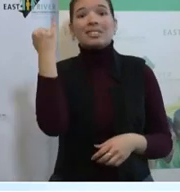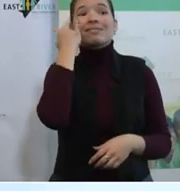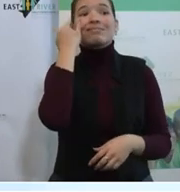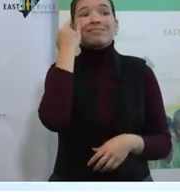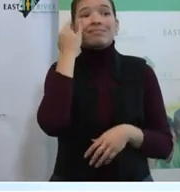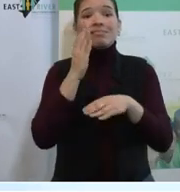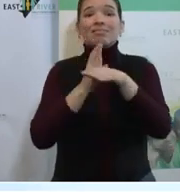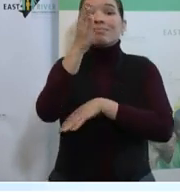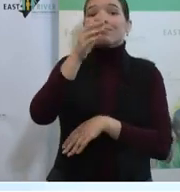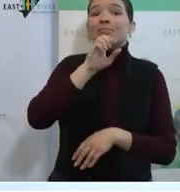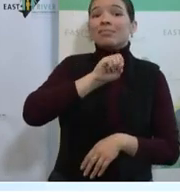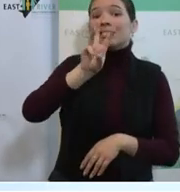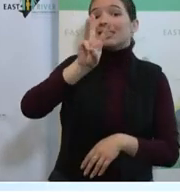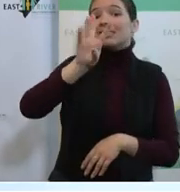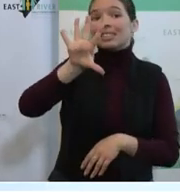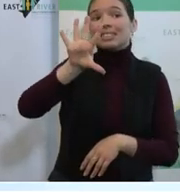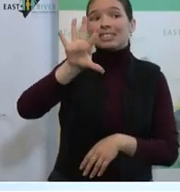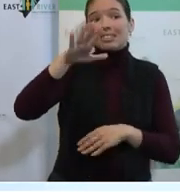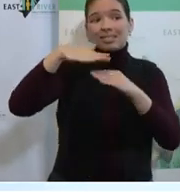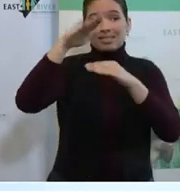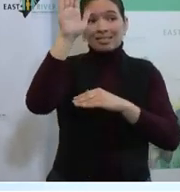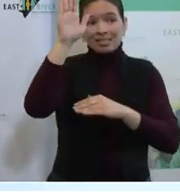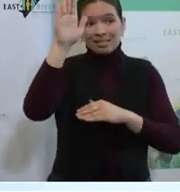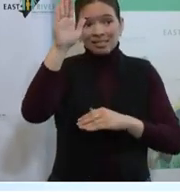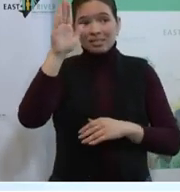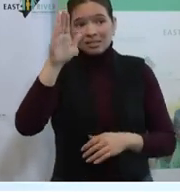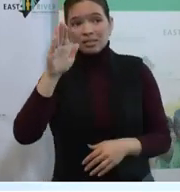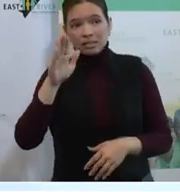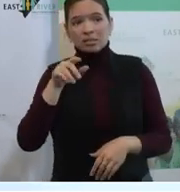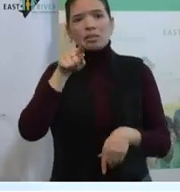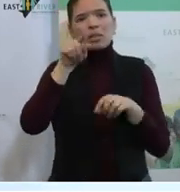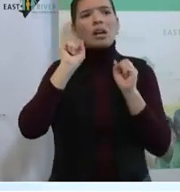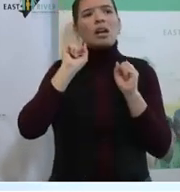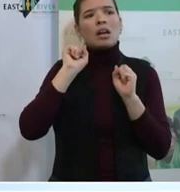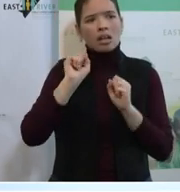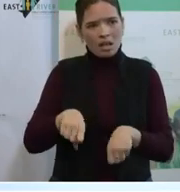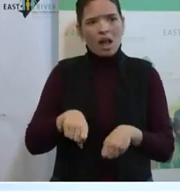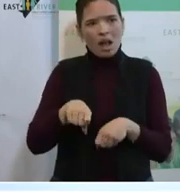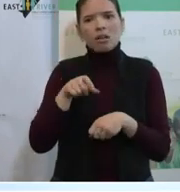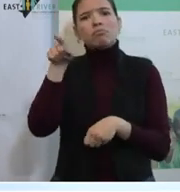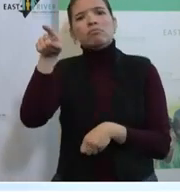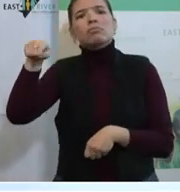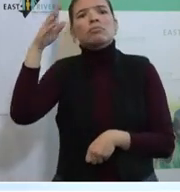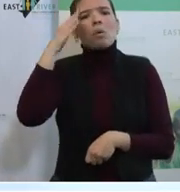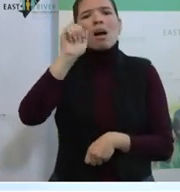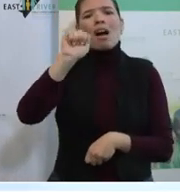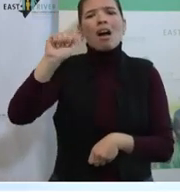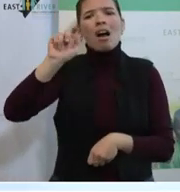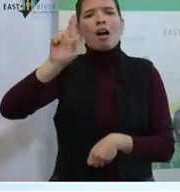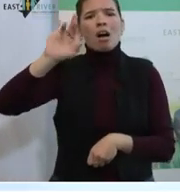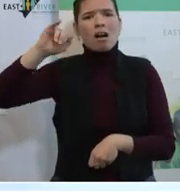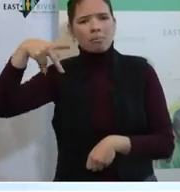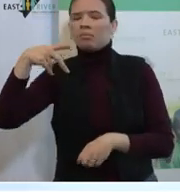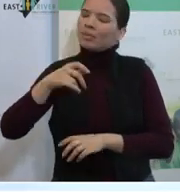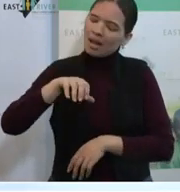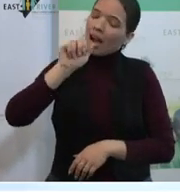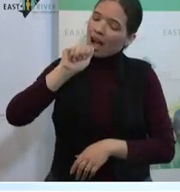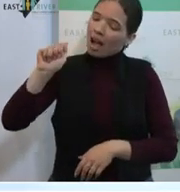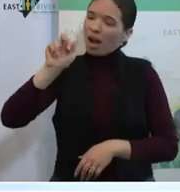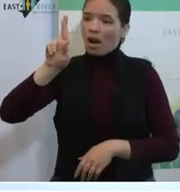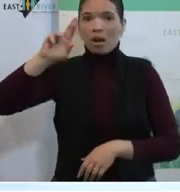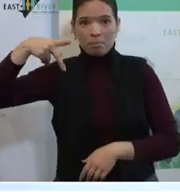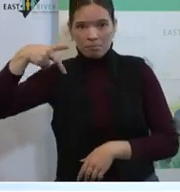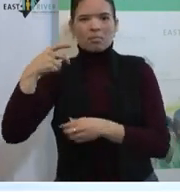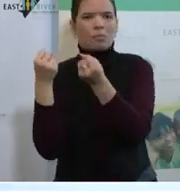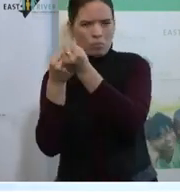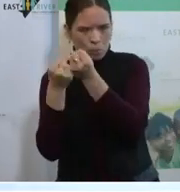scope of training. So you may find you have a more complex tax situation, which we can help you identify. But generally,